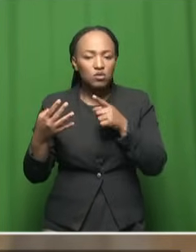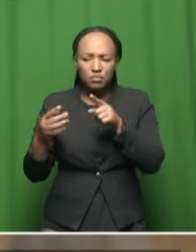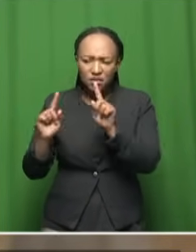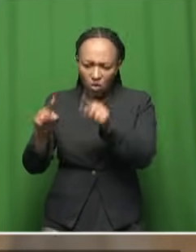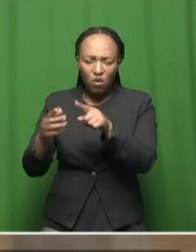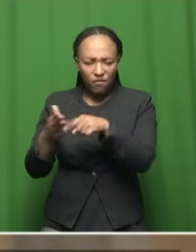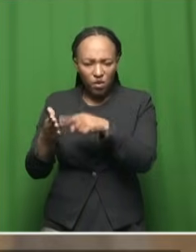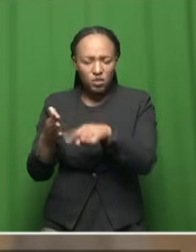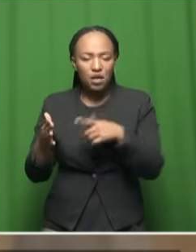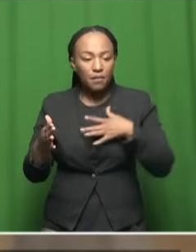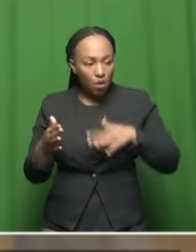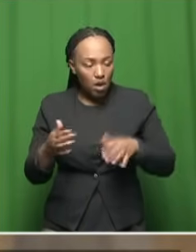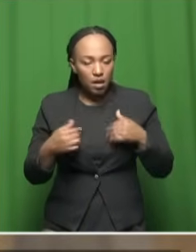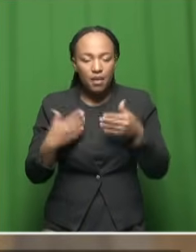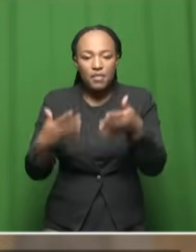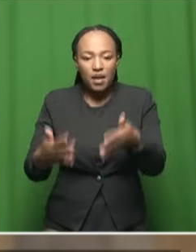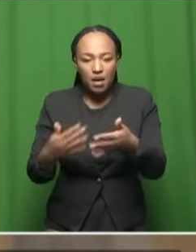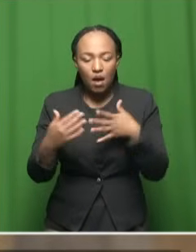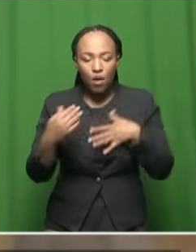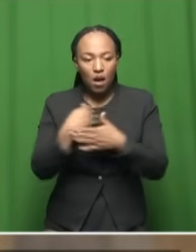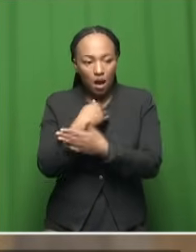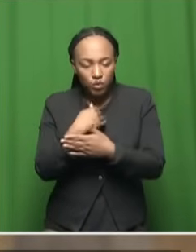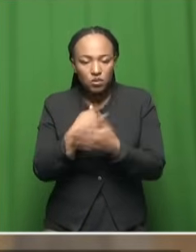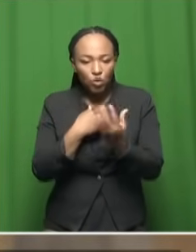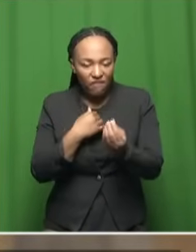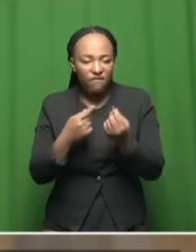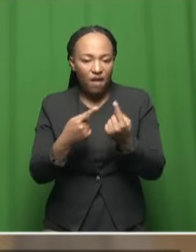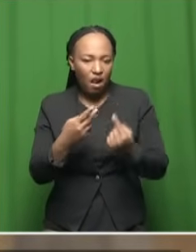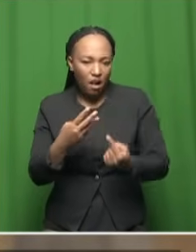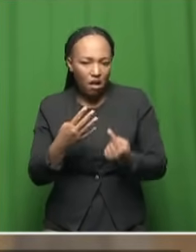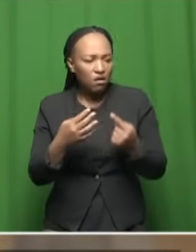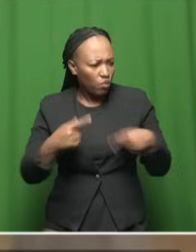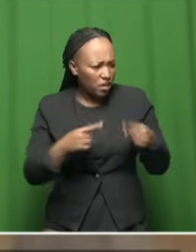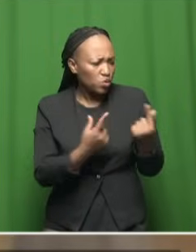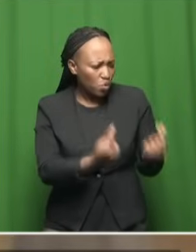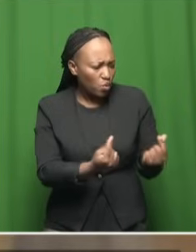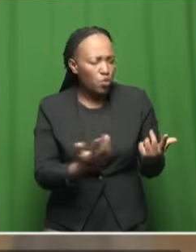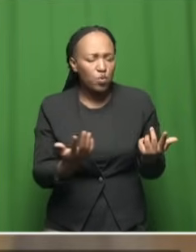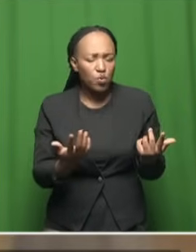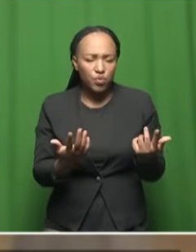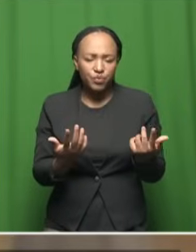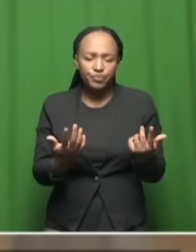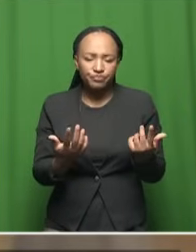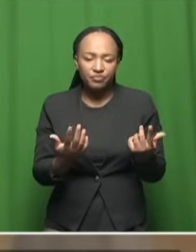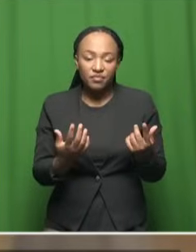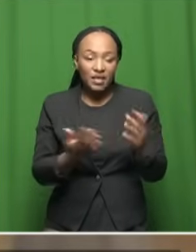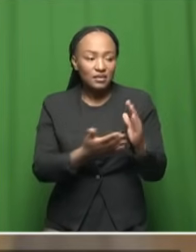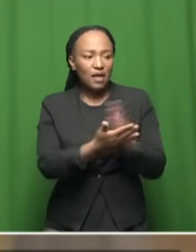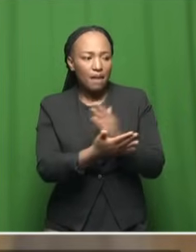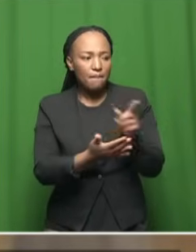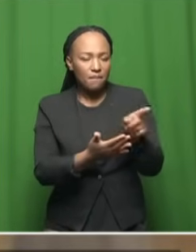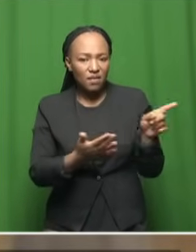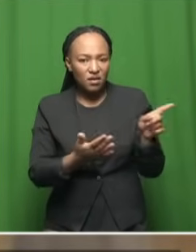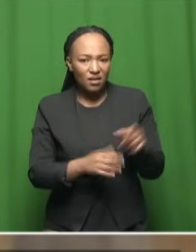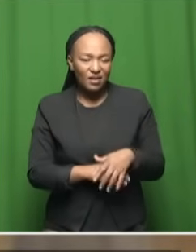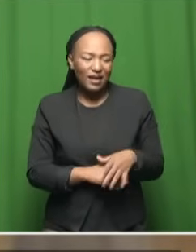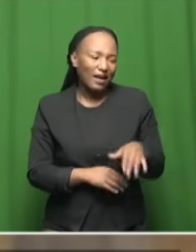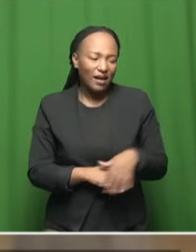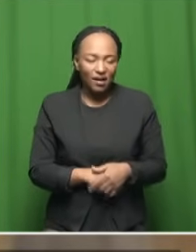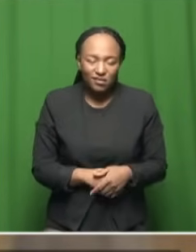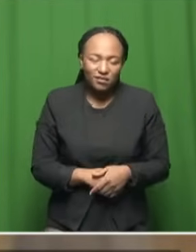and I want this in my country. I want my country to have this. Let's do it. Okay. And I think some of them are just like, it won't